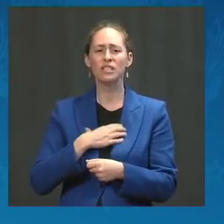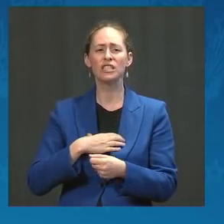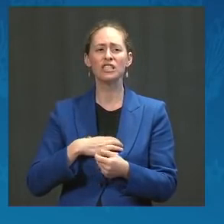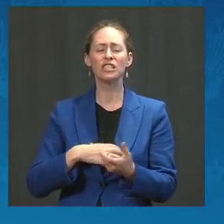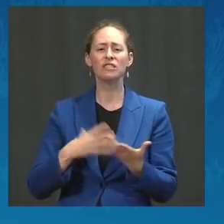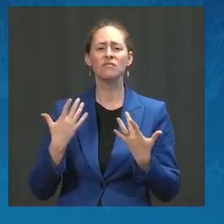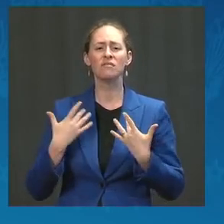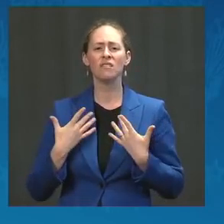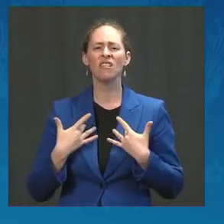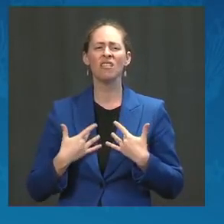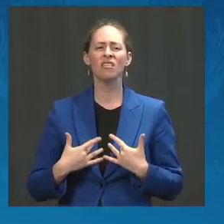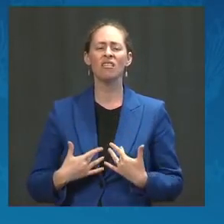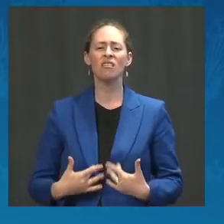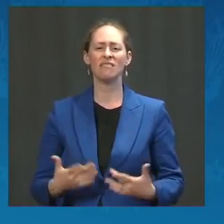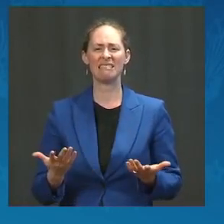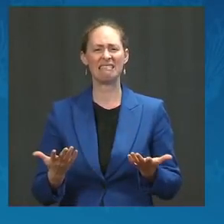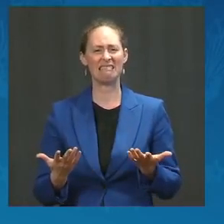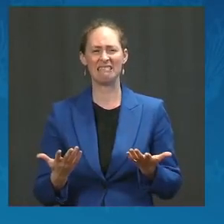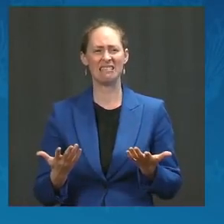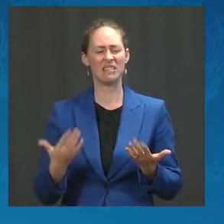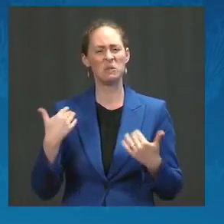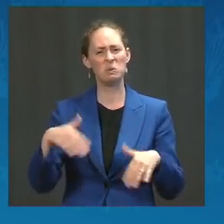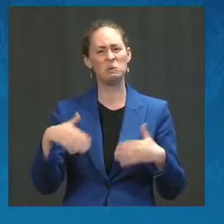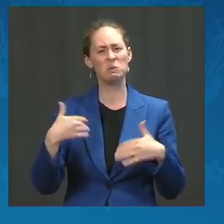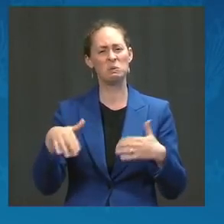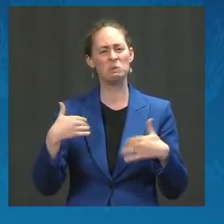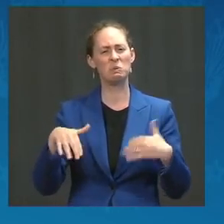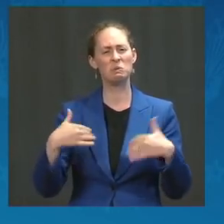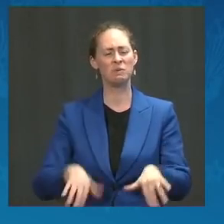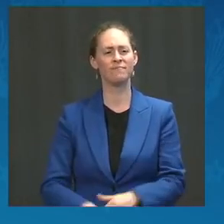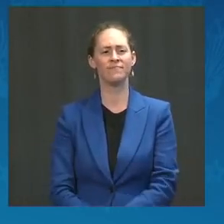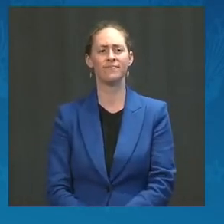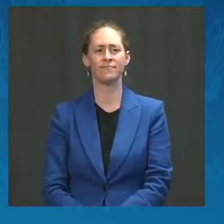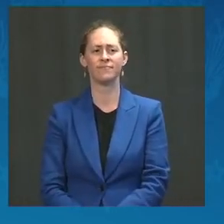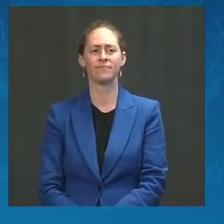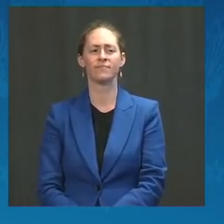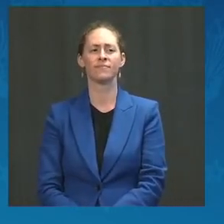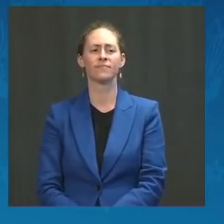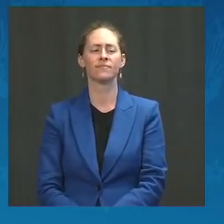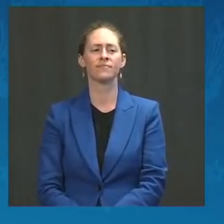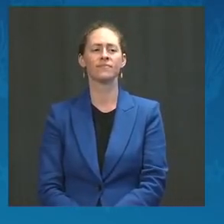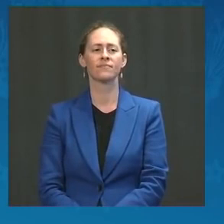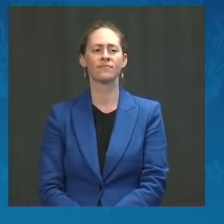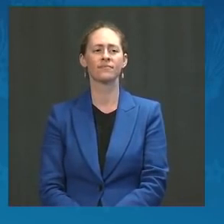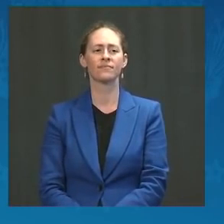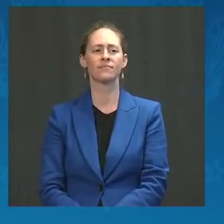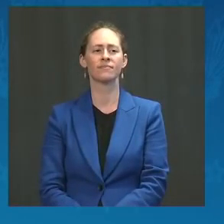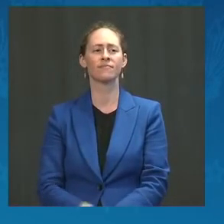It's heartbreaking. And it's complicated even more because it's preventable.